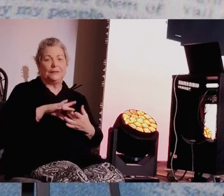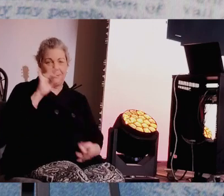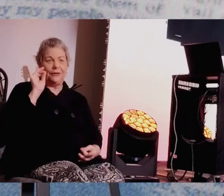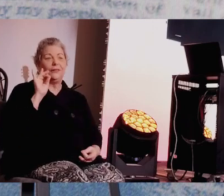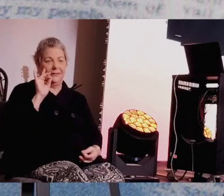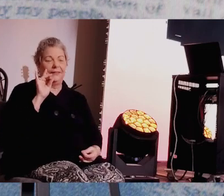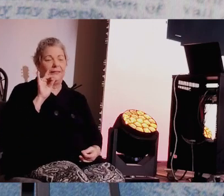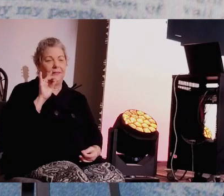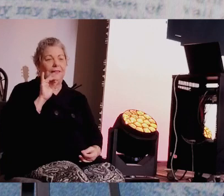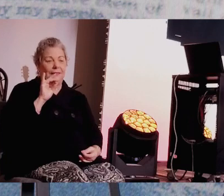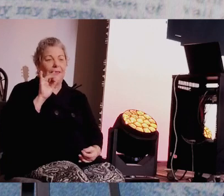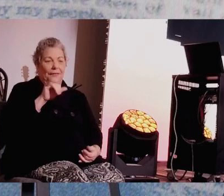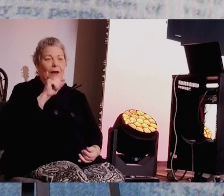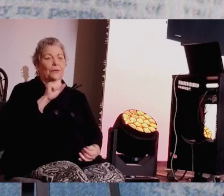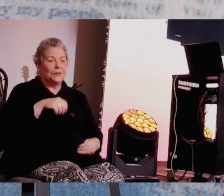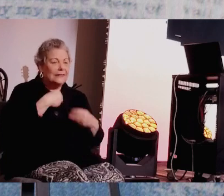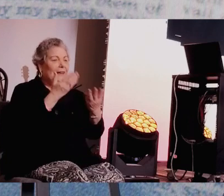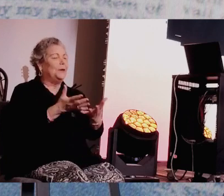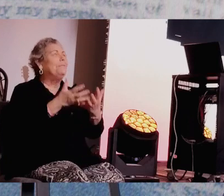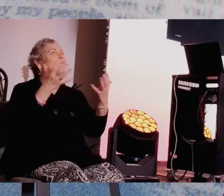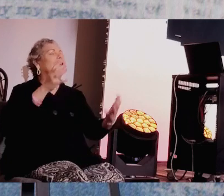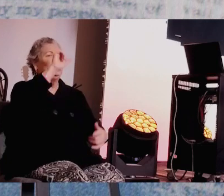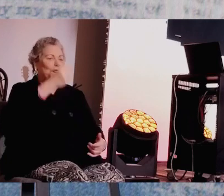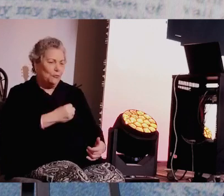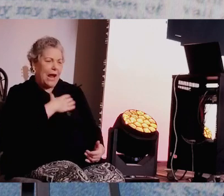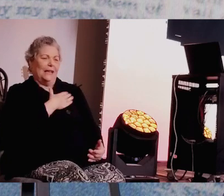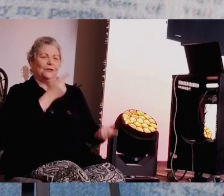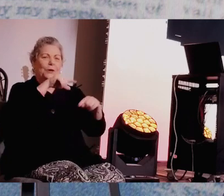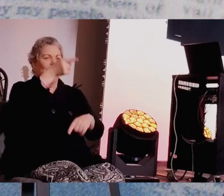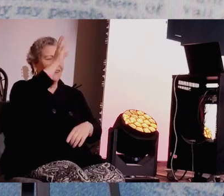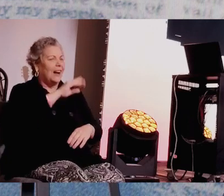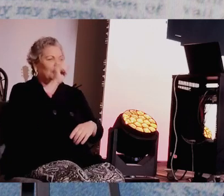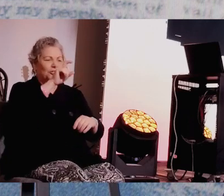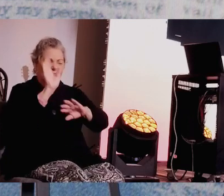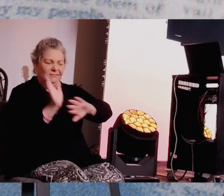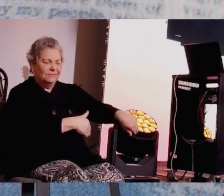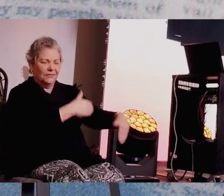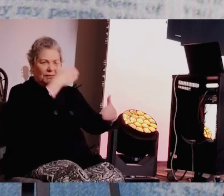That was given much grace when I should have been taken out.